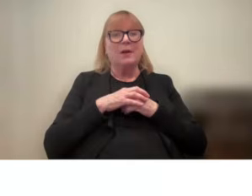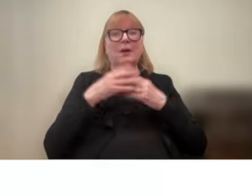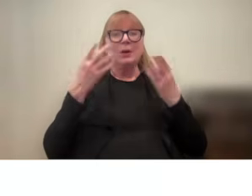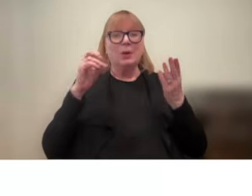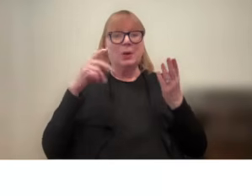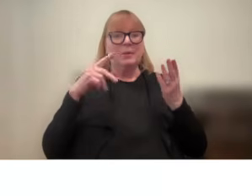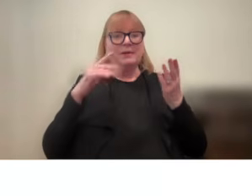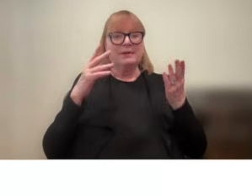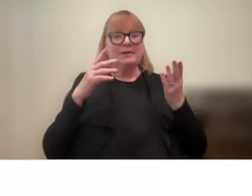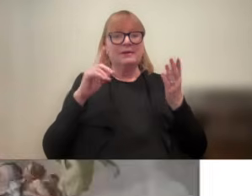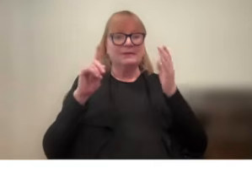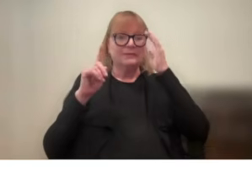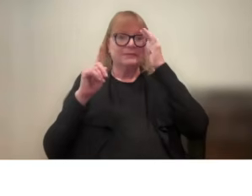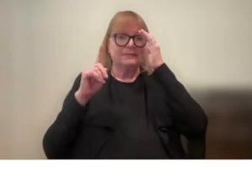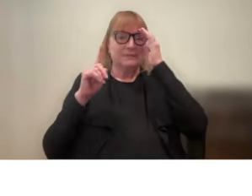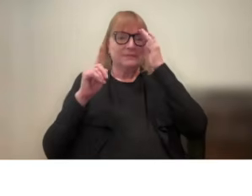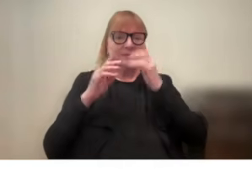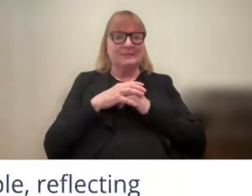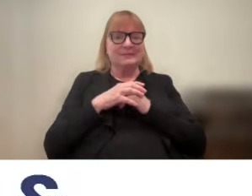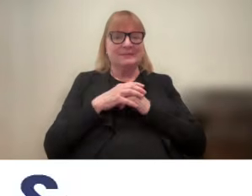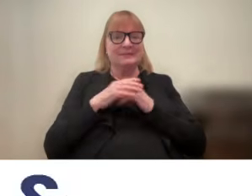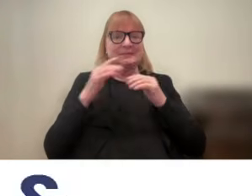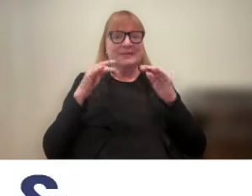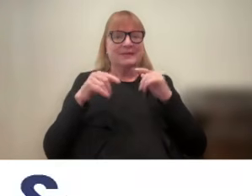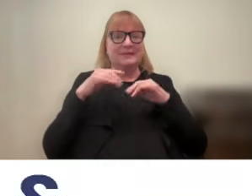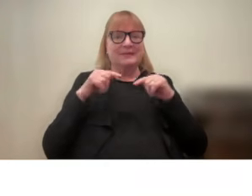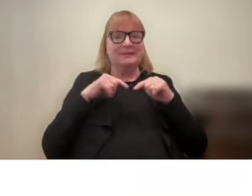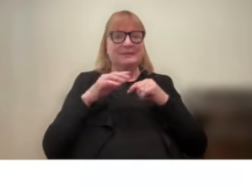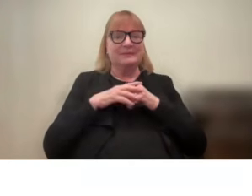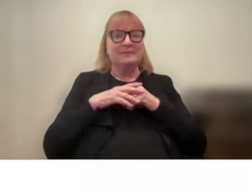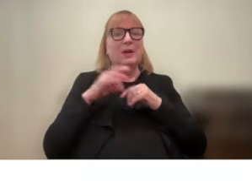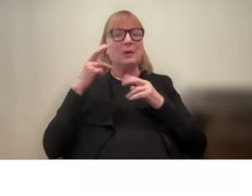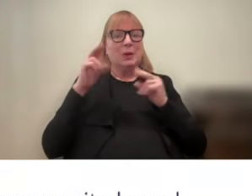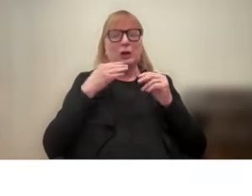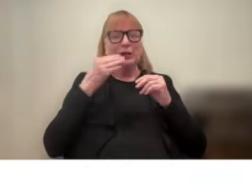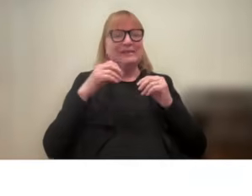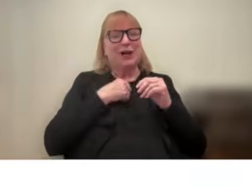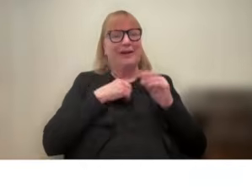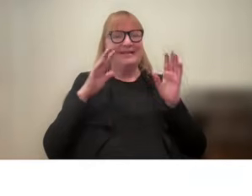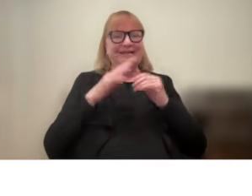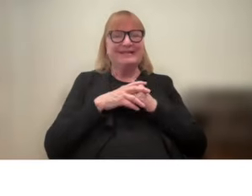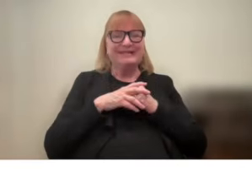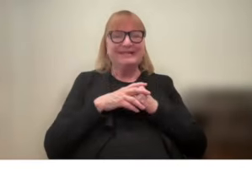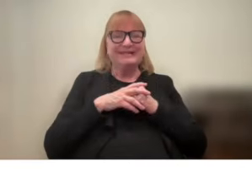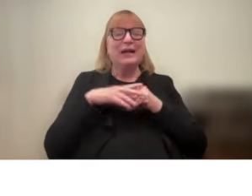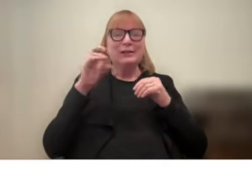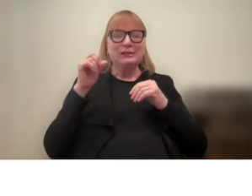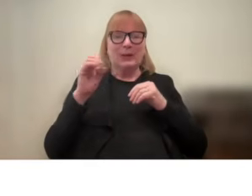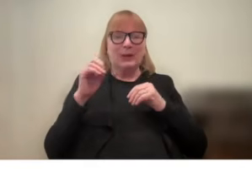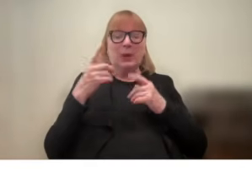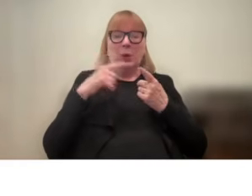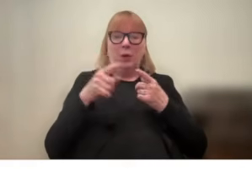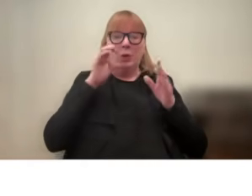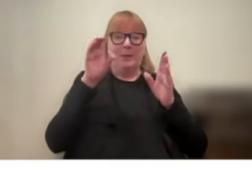Oh, that's the wrong one. Did we miss one? Oh no, we're good. Sorry. So, when